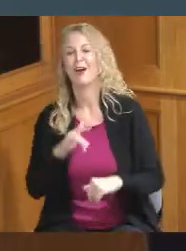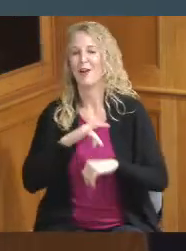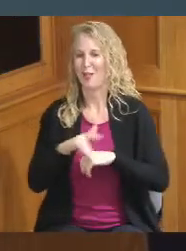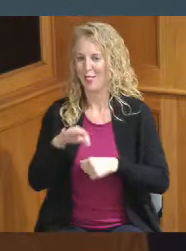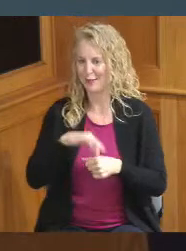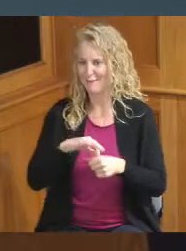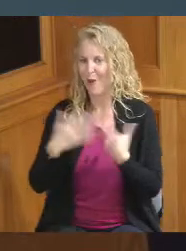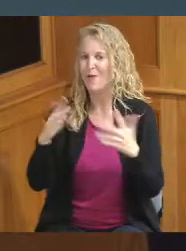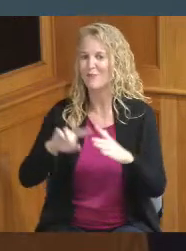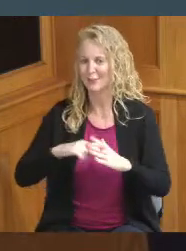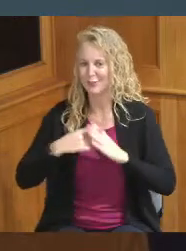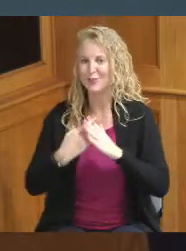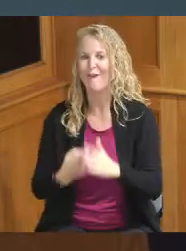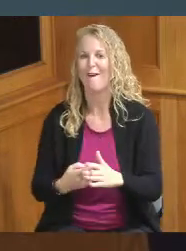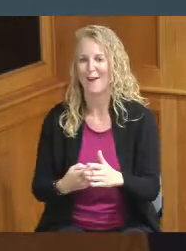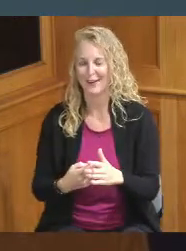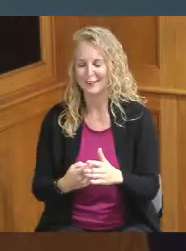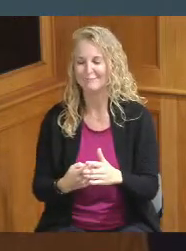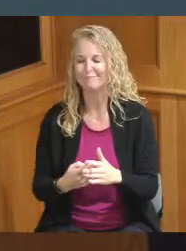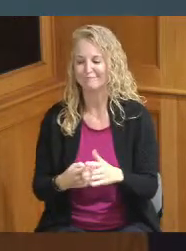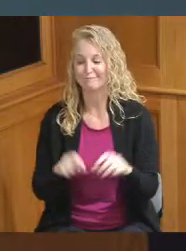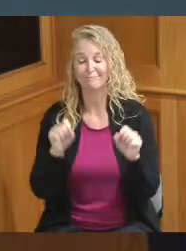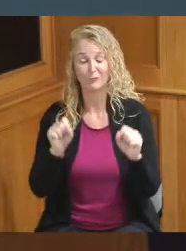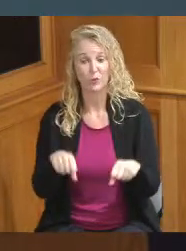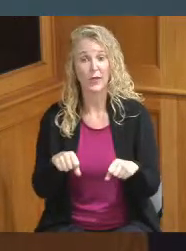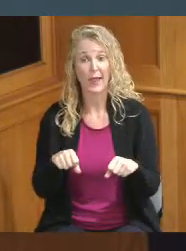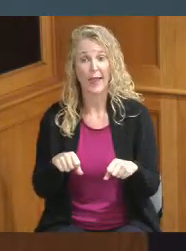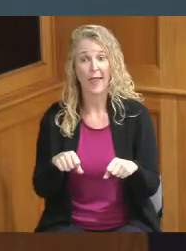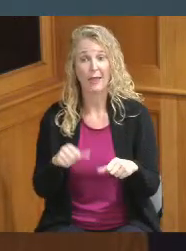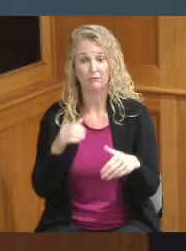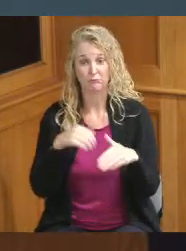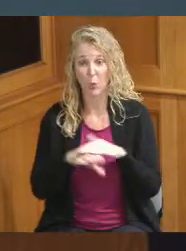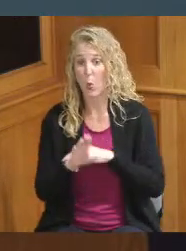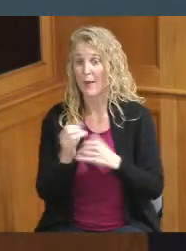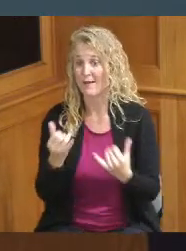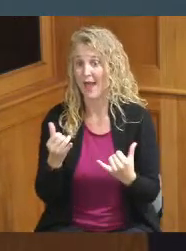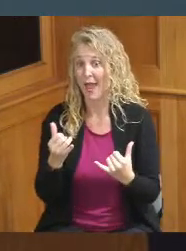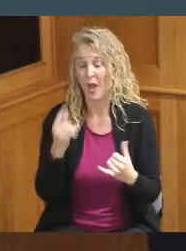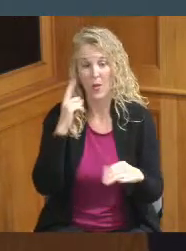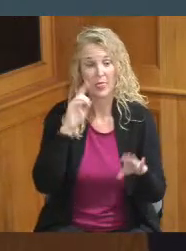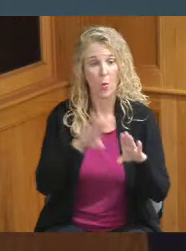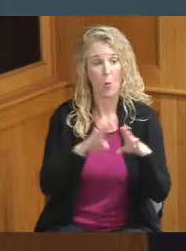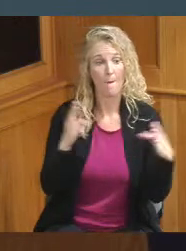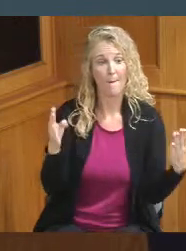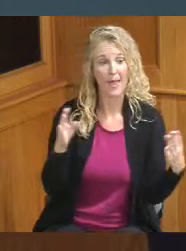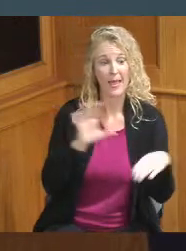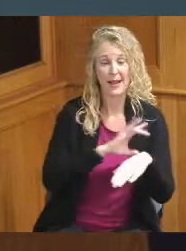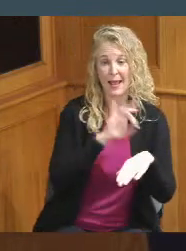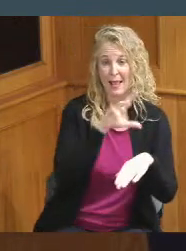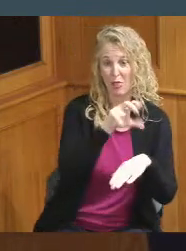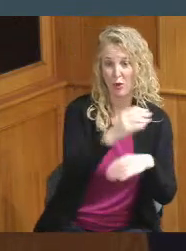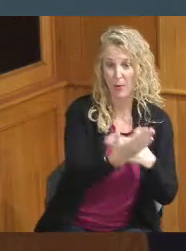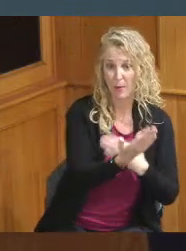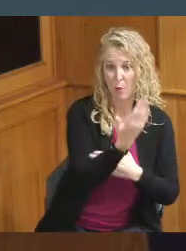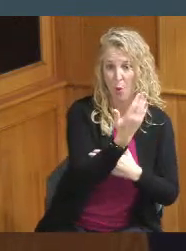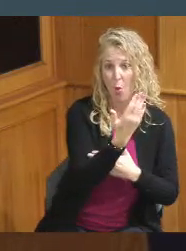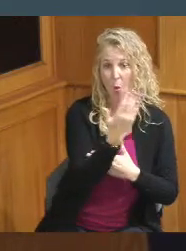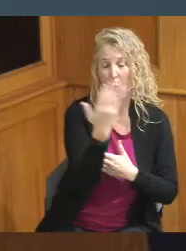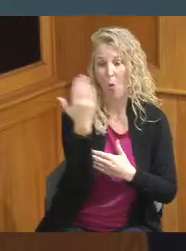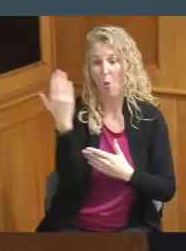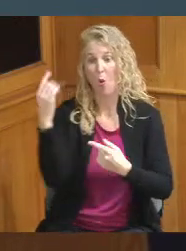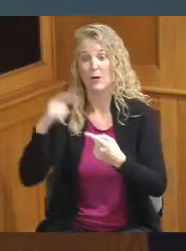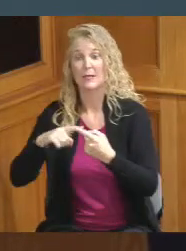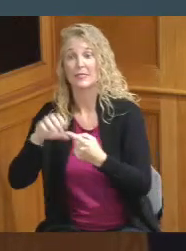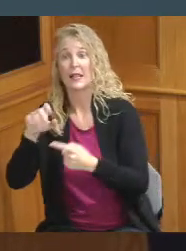has started, and you can go now. I think we open at 8:30 a.m. until